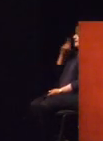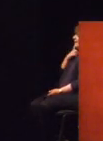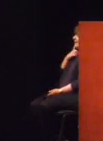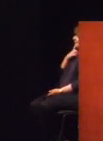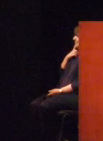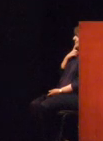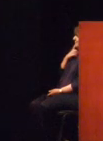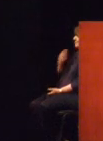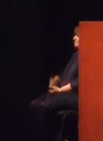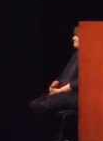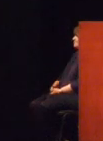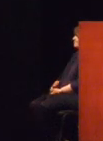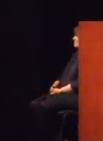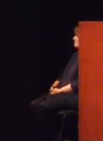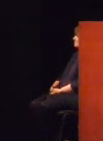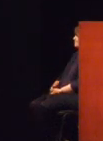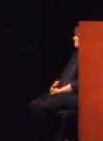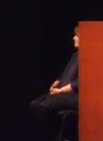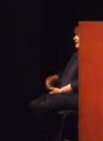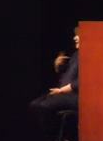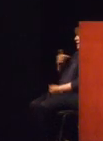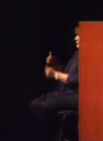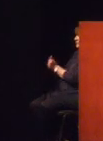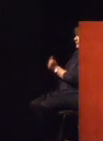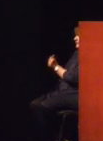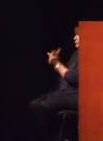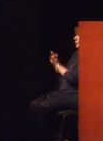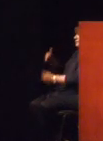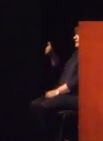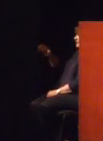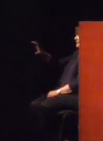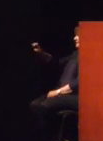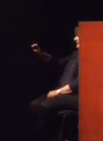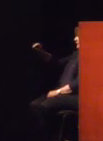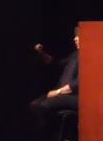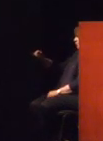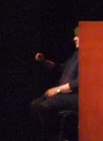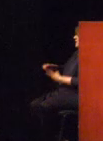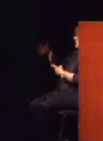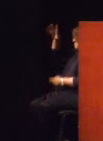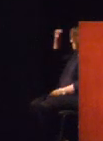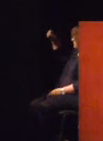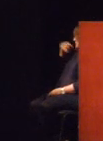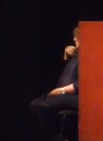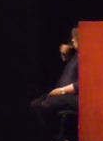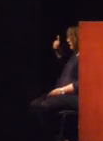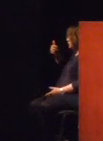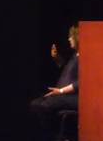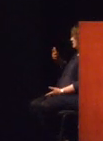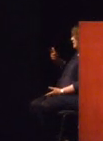I was with a group of other CEOs, presidents, and chancellors who were speaking with Chancellor